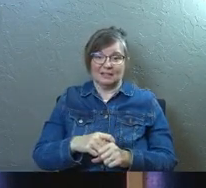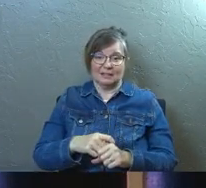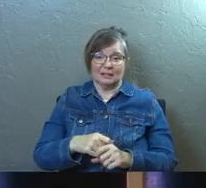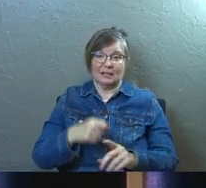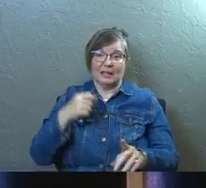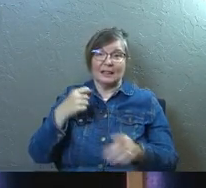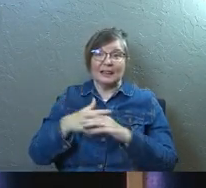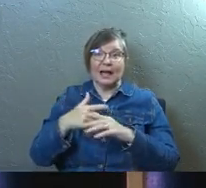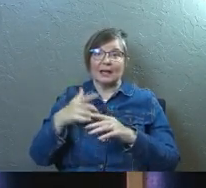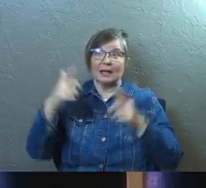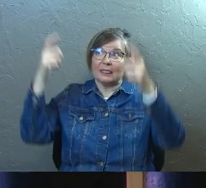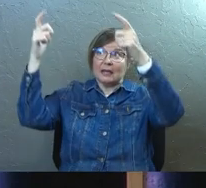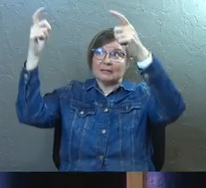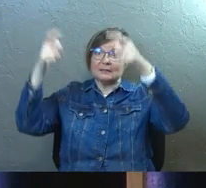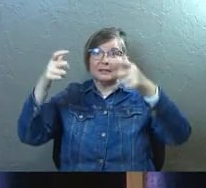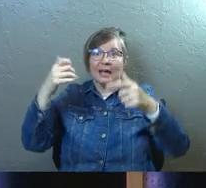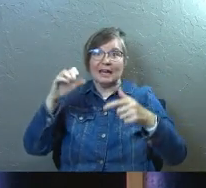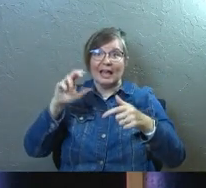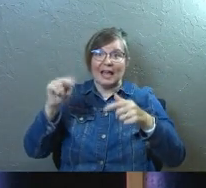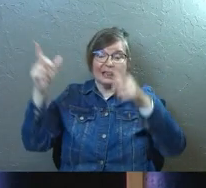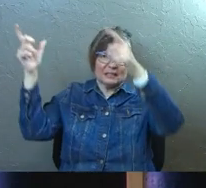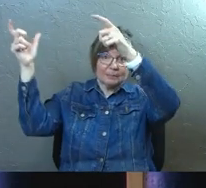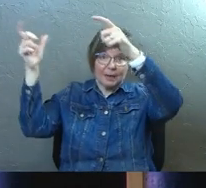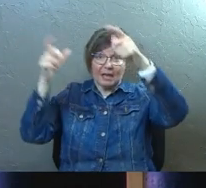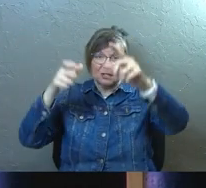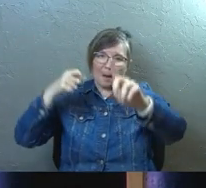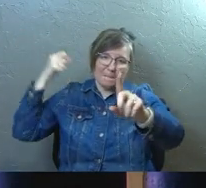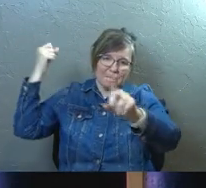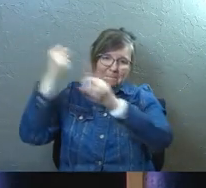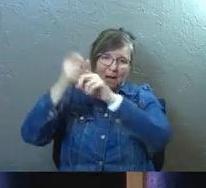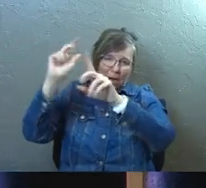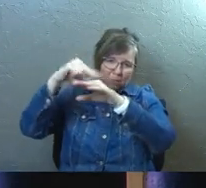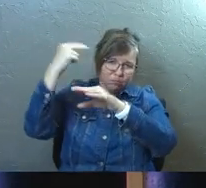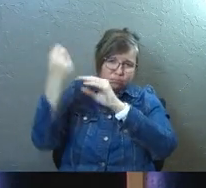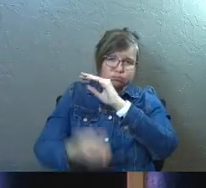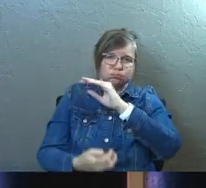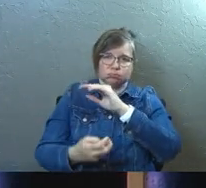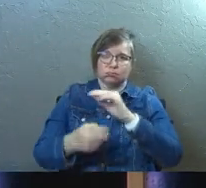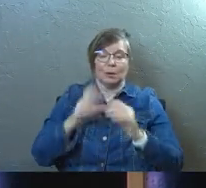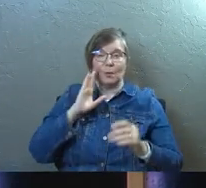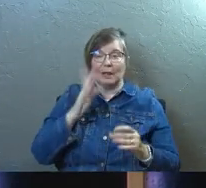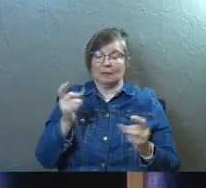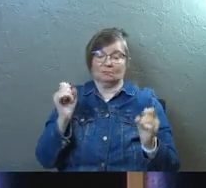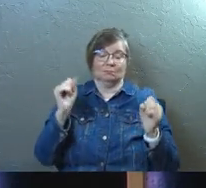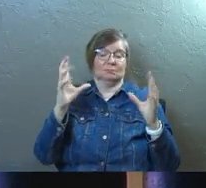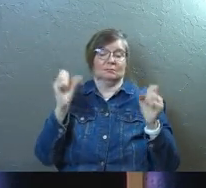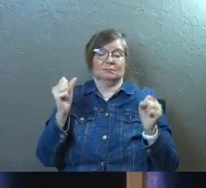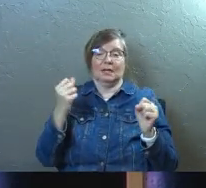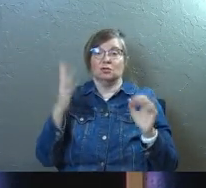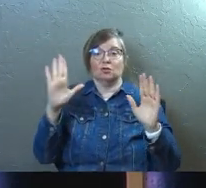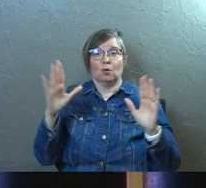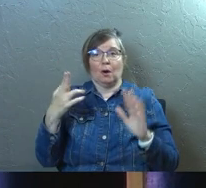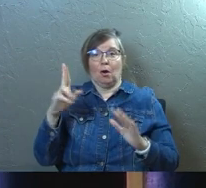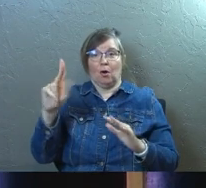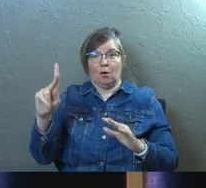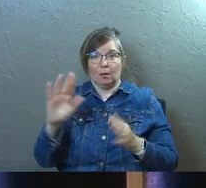a space alien spaceship into the ground all on his own. It's amazing stuff. It's a great Hulk movie.